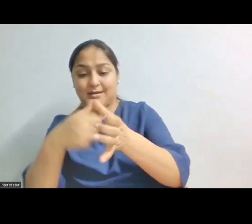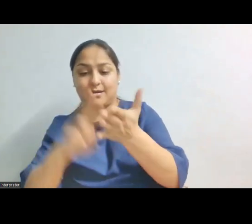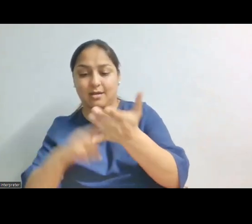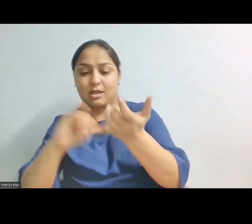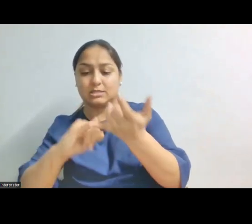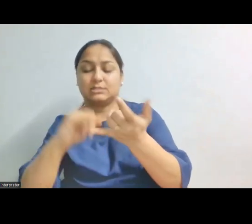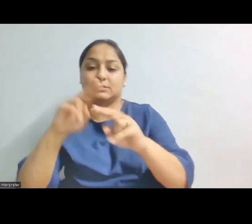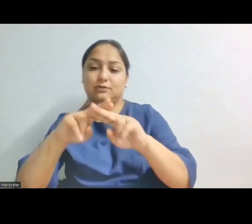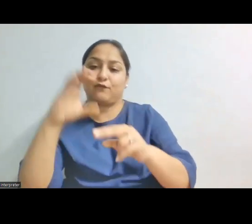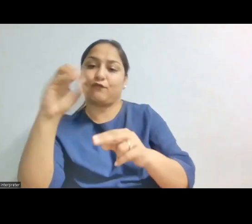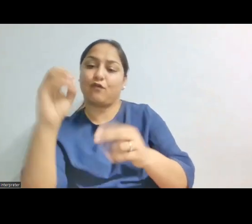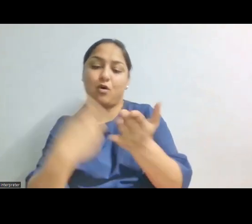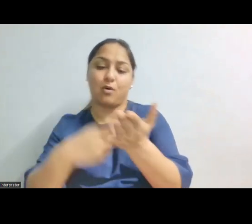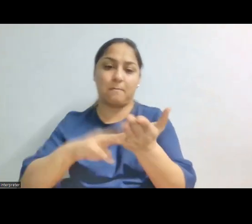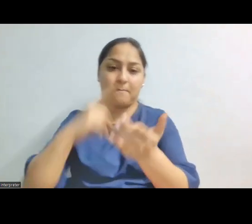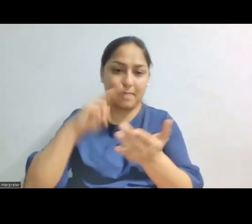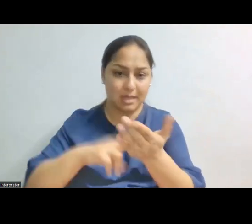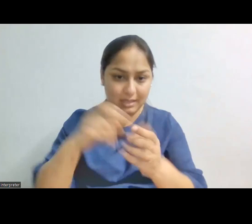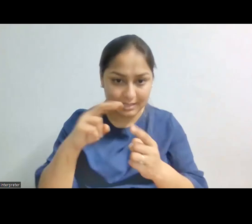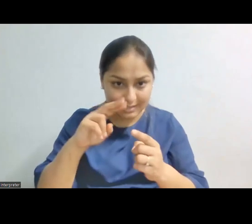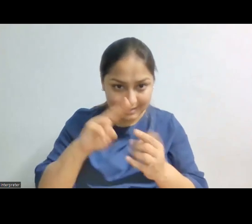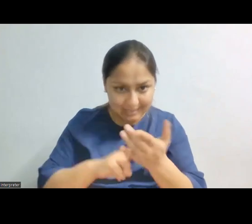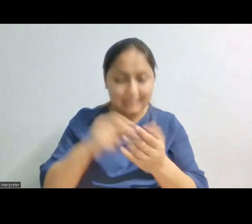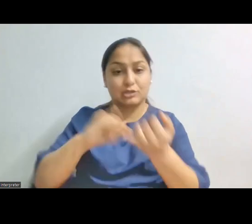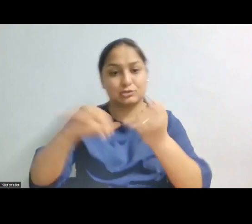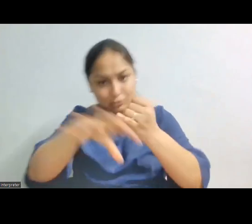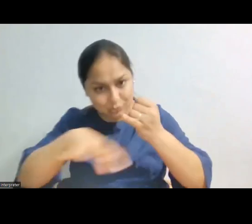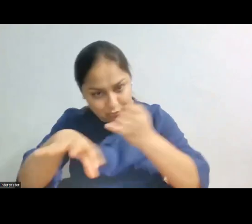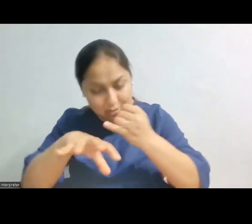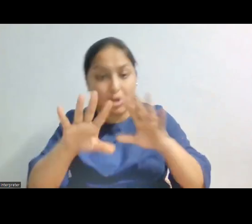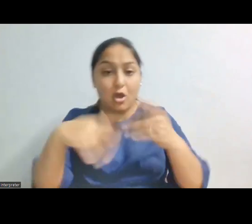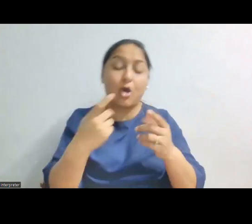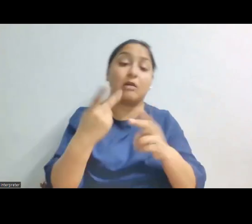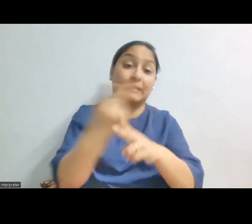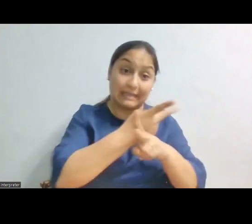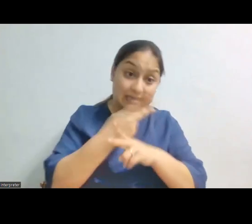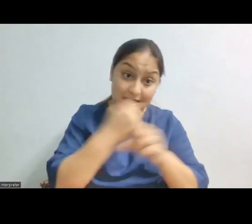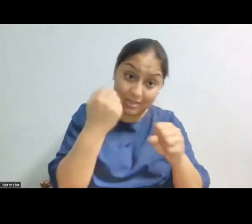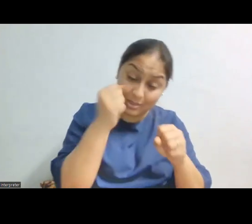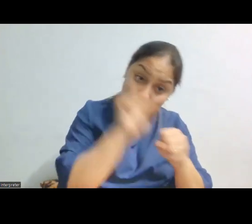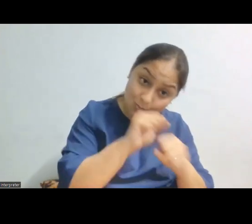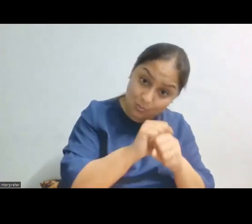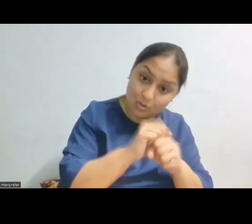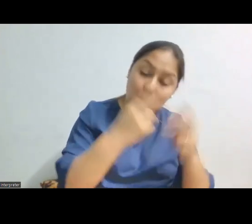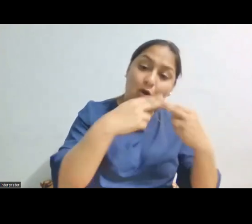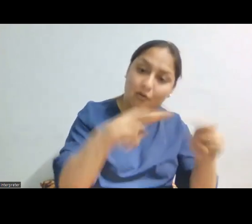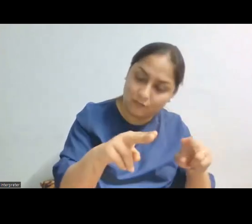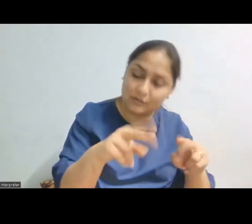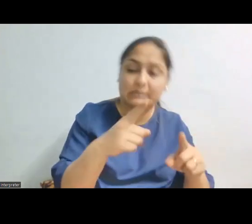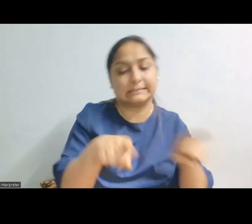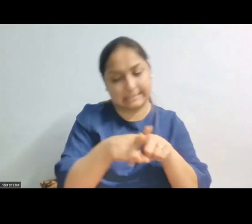that recognize the immense potential that care work offers in the way of decent work was a recommendation that was